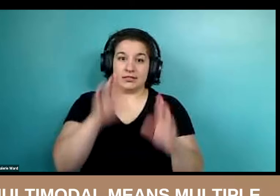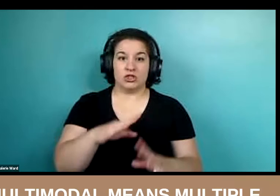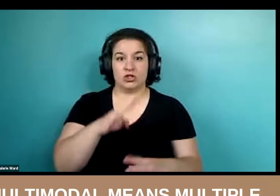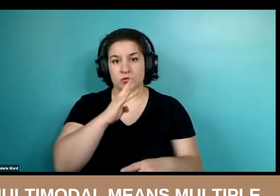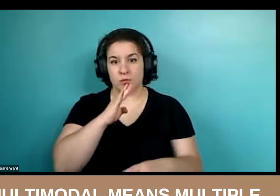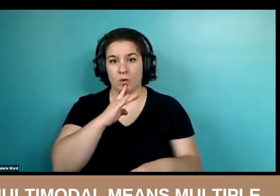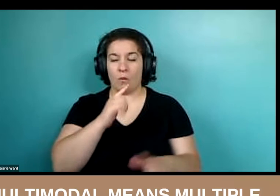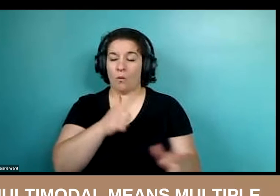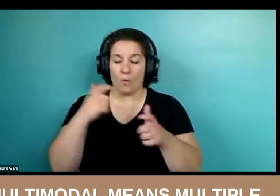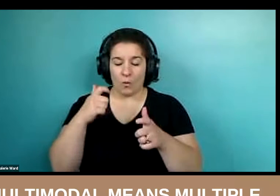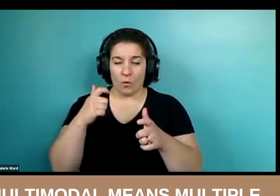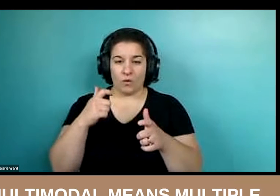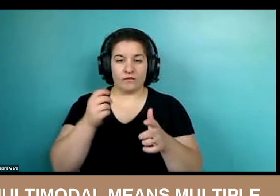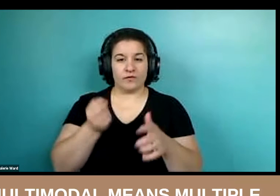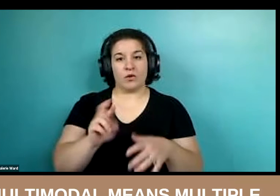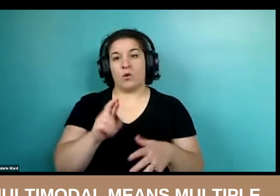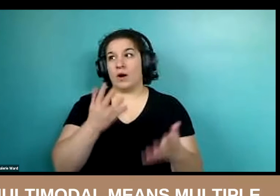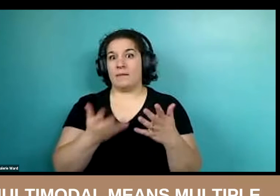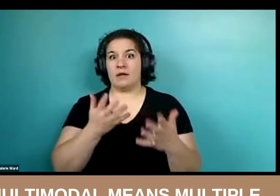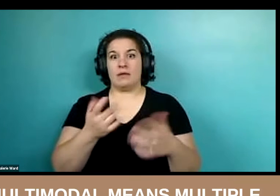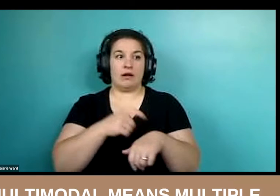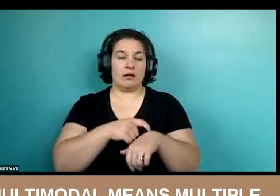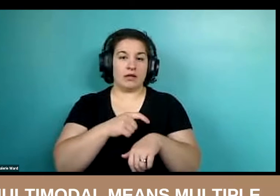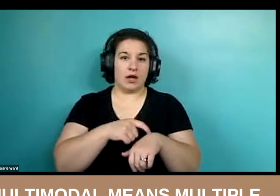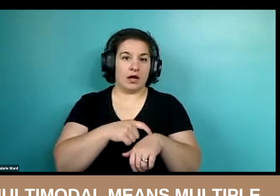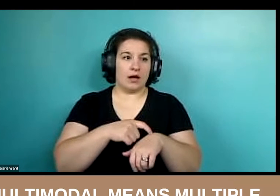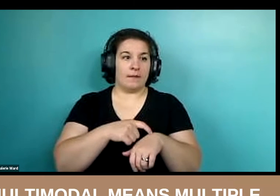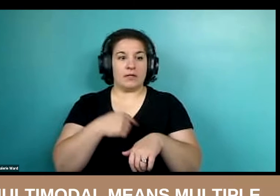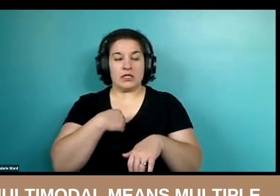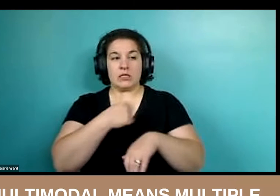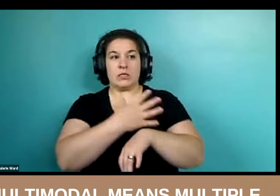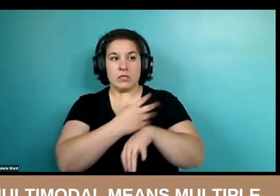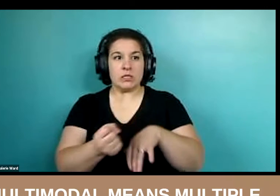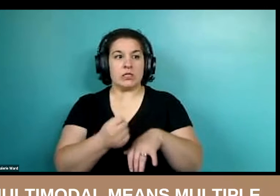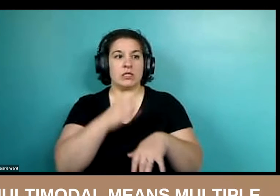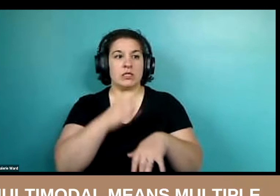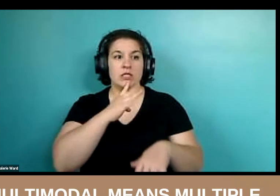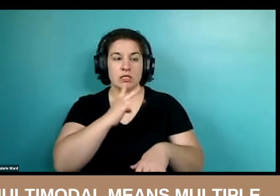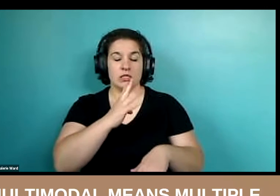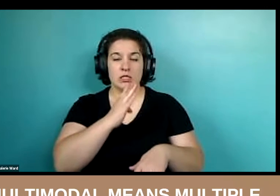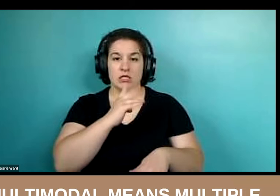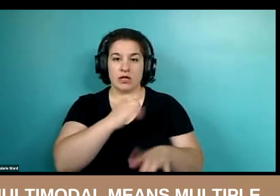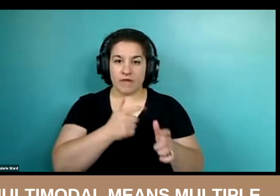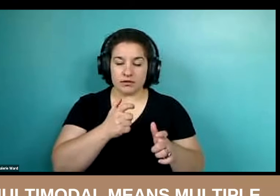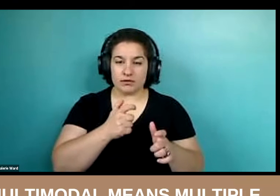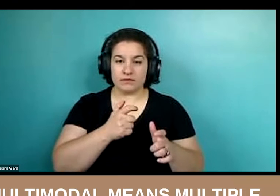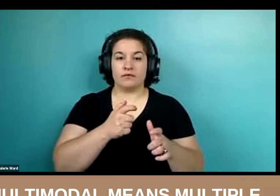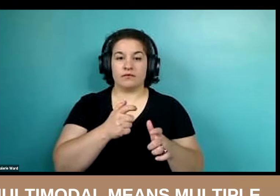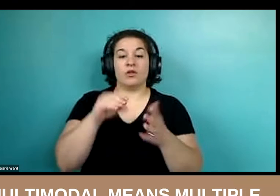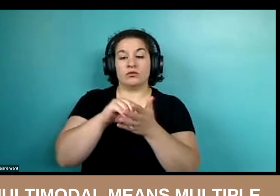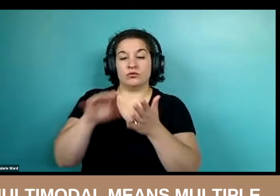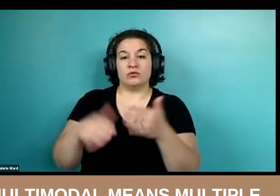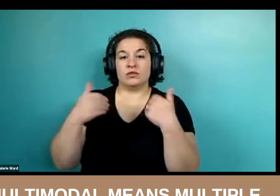maybe I was running low on time, again, me being the instructor, so I had to, kind of move quickly. They have something they can go back and rely